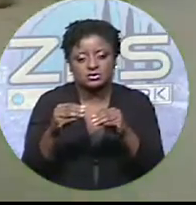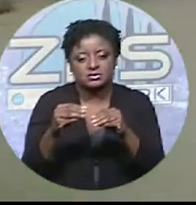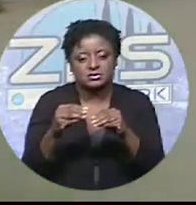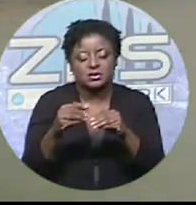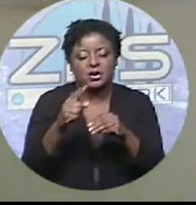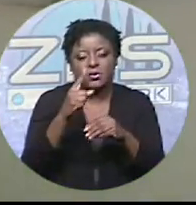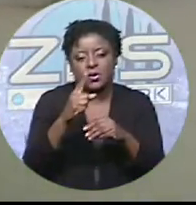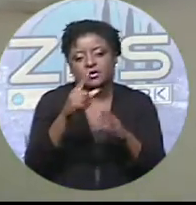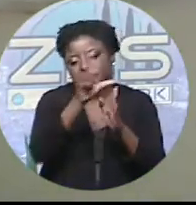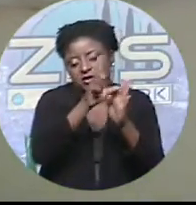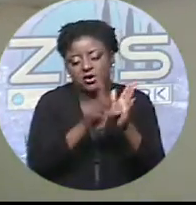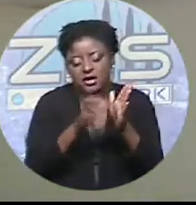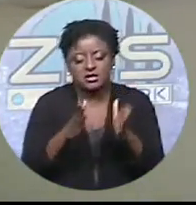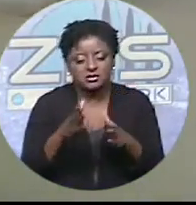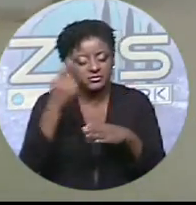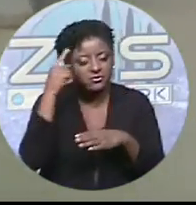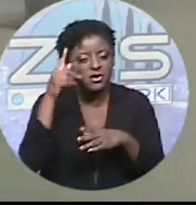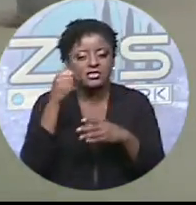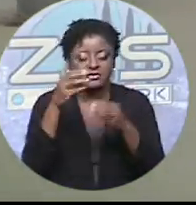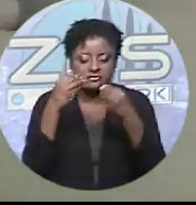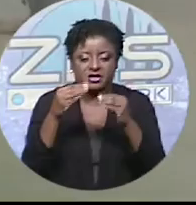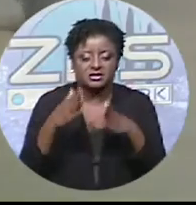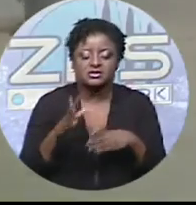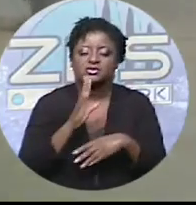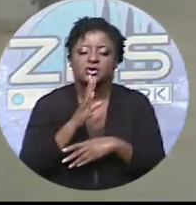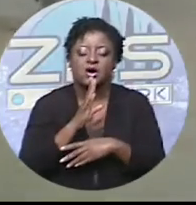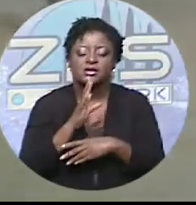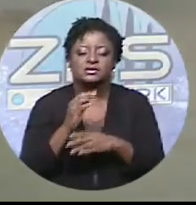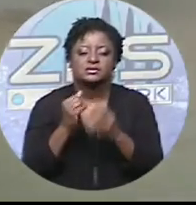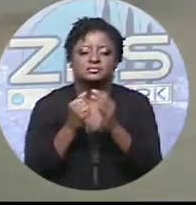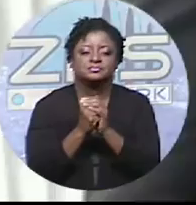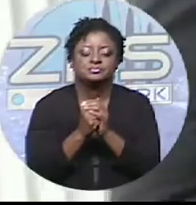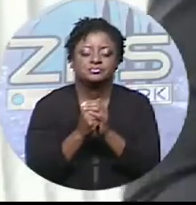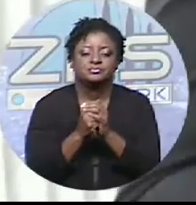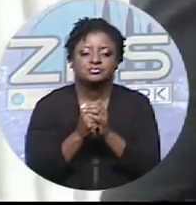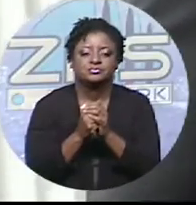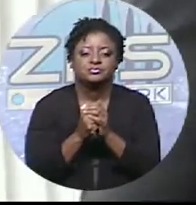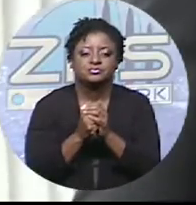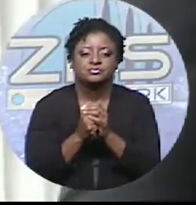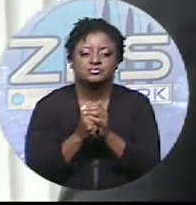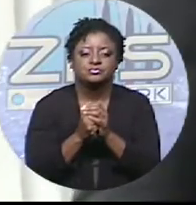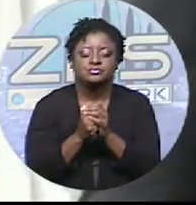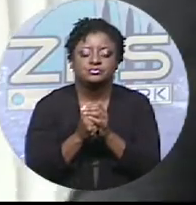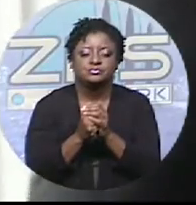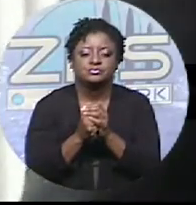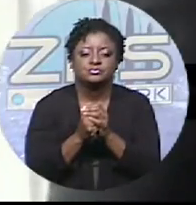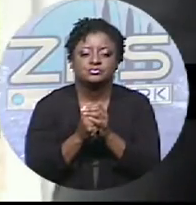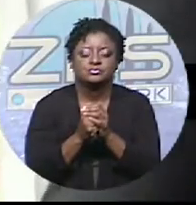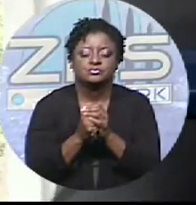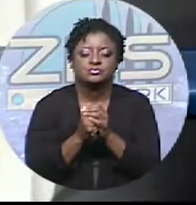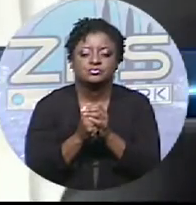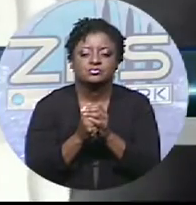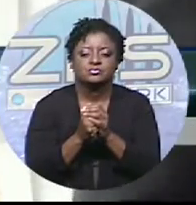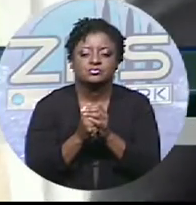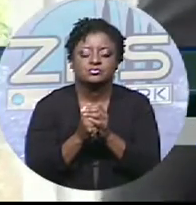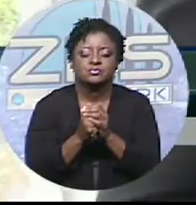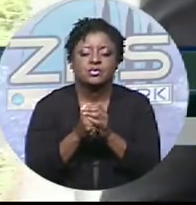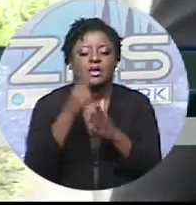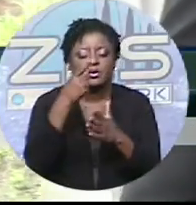Halson Moultrie, spoke with reporters outside of court. What's very important about the decision today is